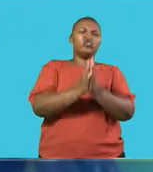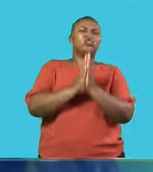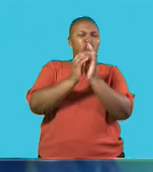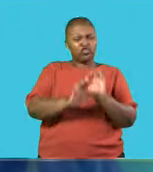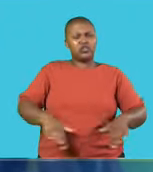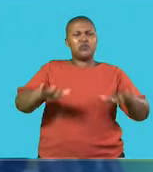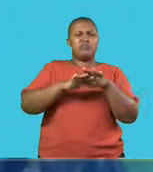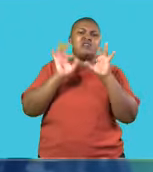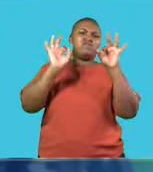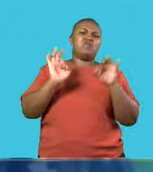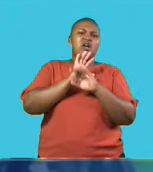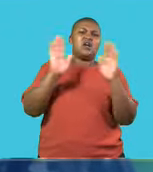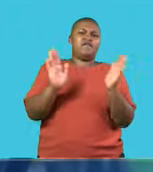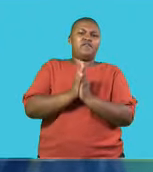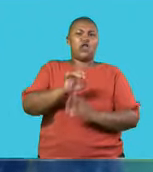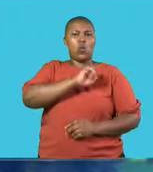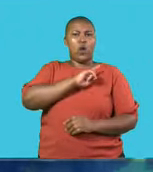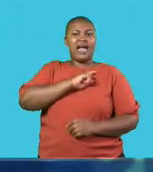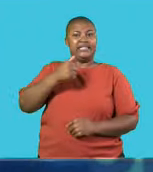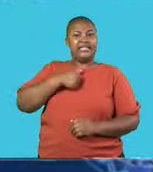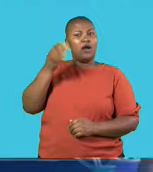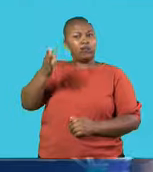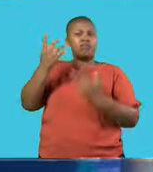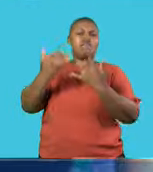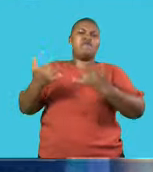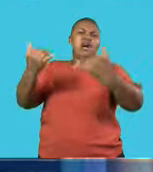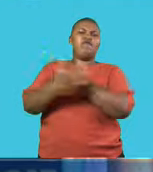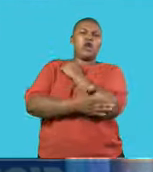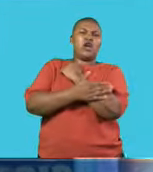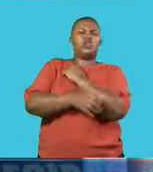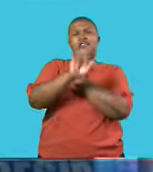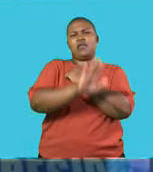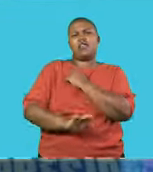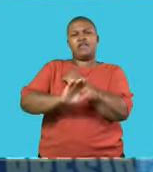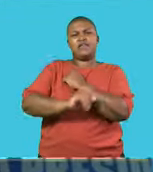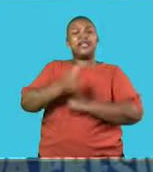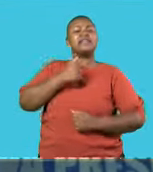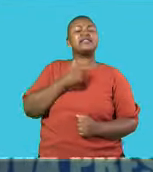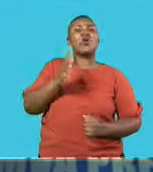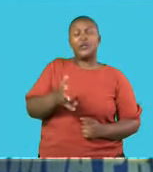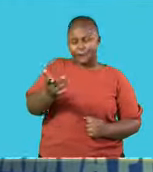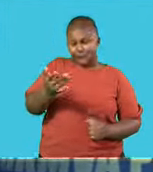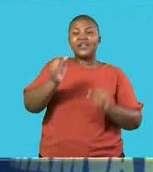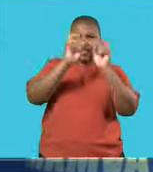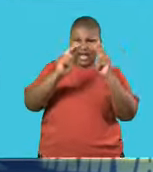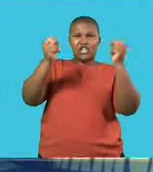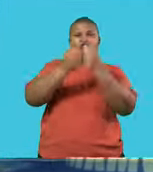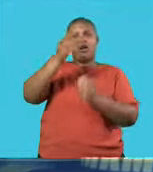re thole ditsa because retabarele right inside the parliament of this country. Retabarele ka go